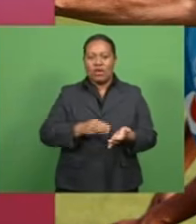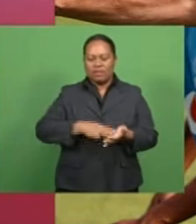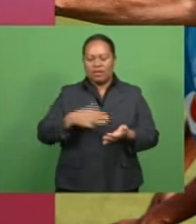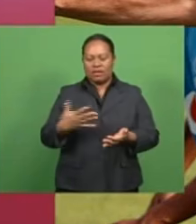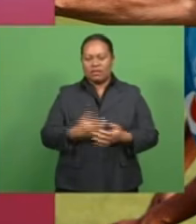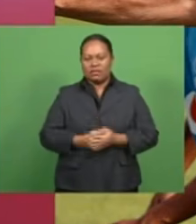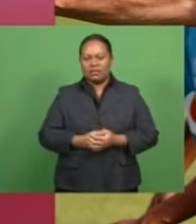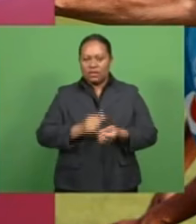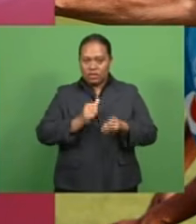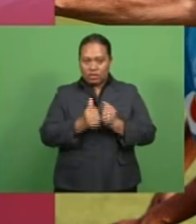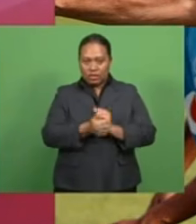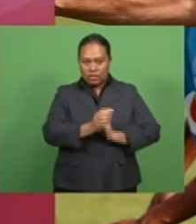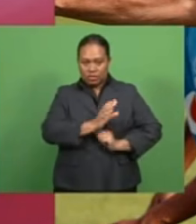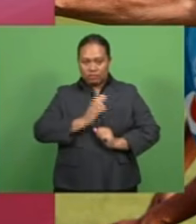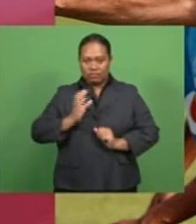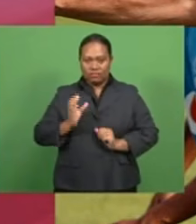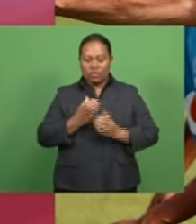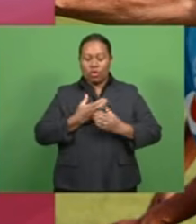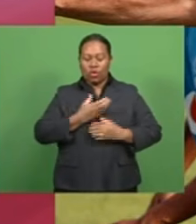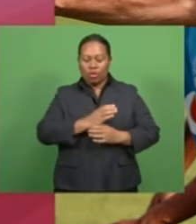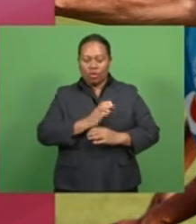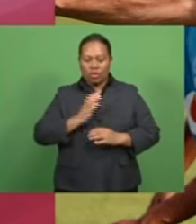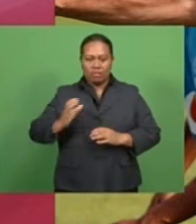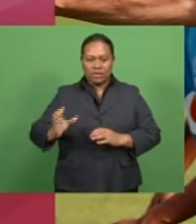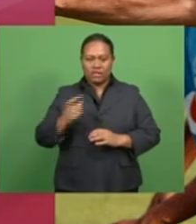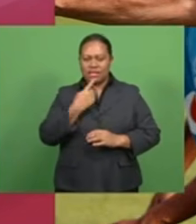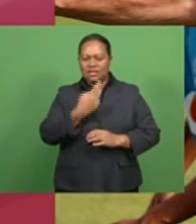Sports Commission pays the salary.